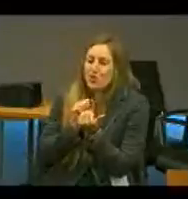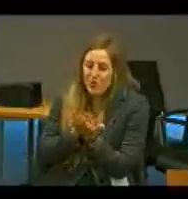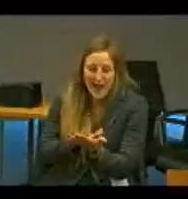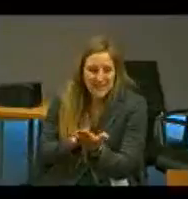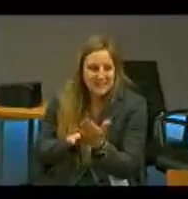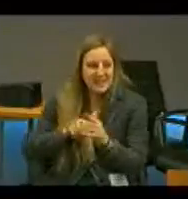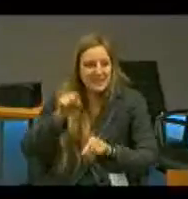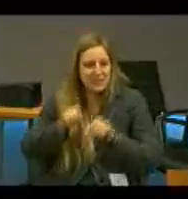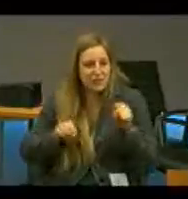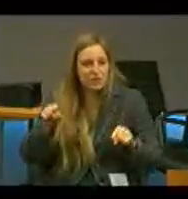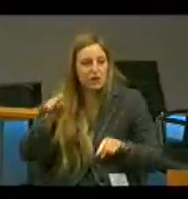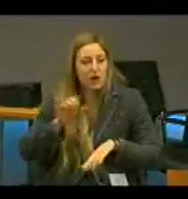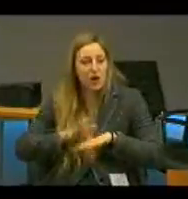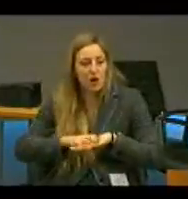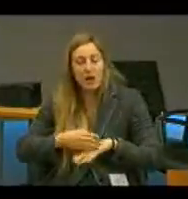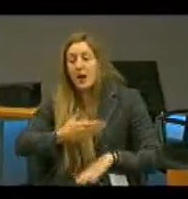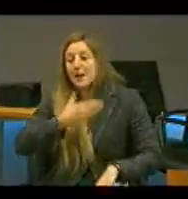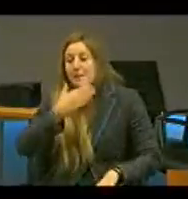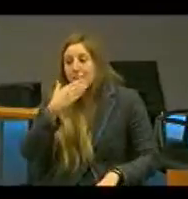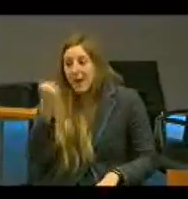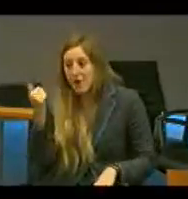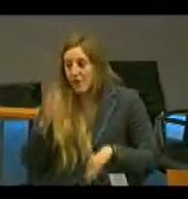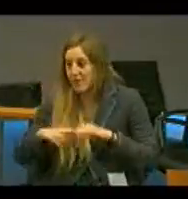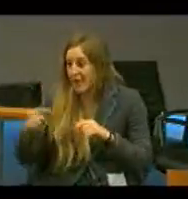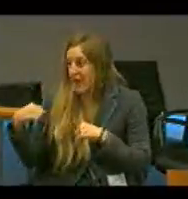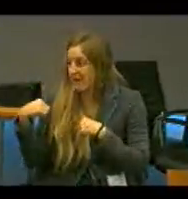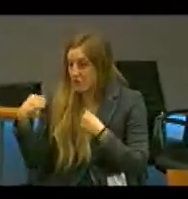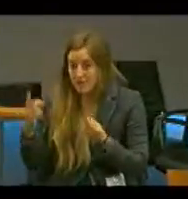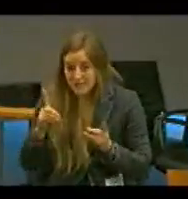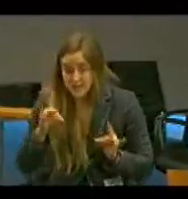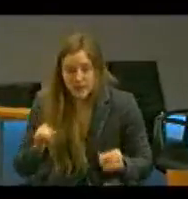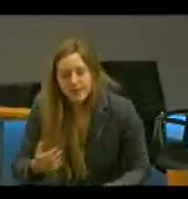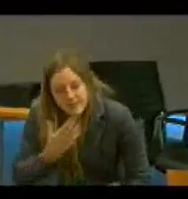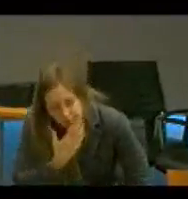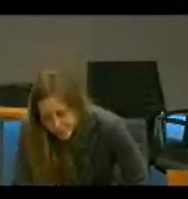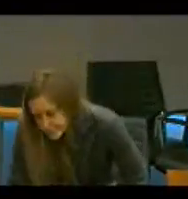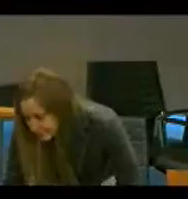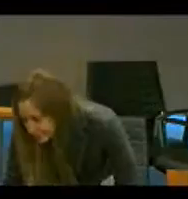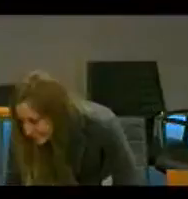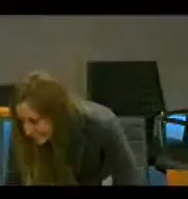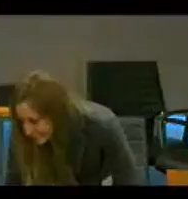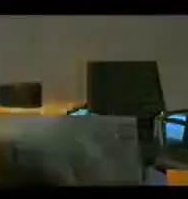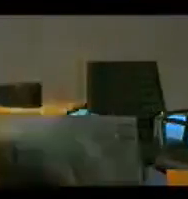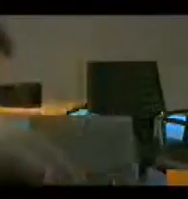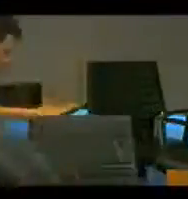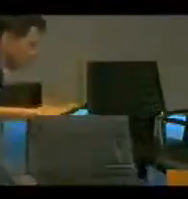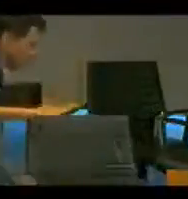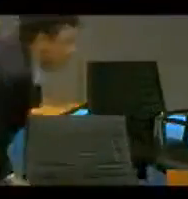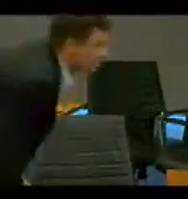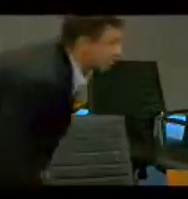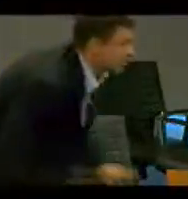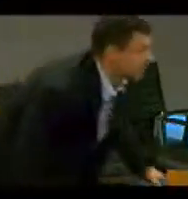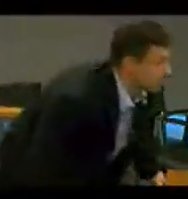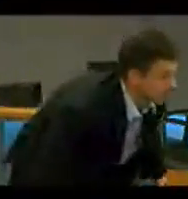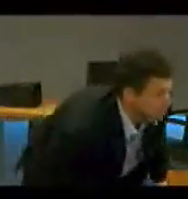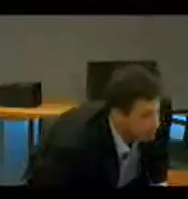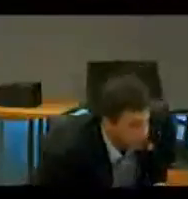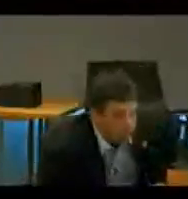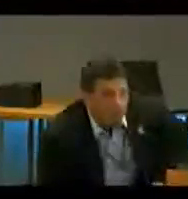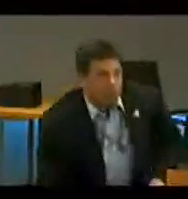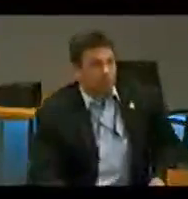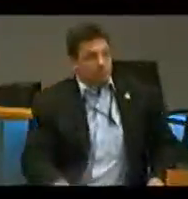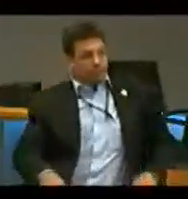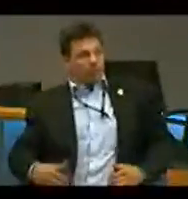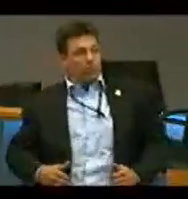footing than it's ever been. Thank you. Thank you very much, Mr. Scanlon, and to the full panel. I should also just say for the record that Commissioner Degbelet has joined us and has been with